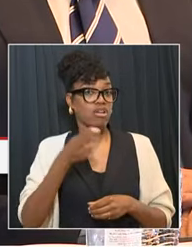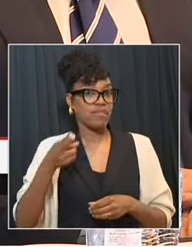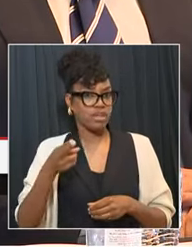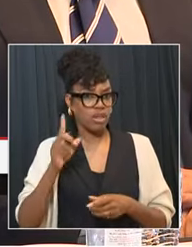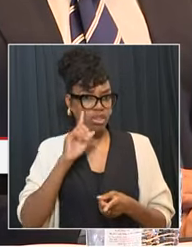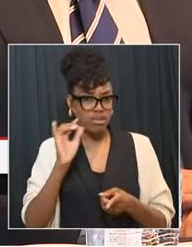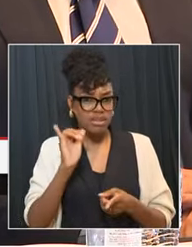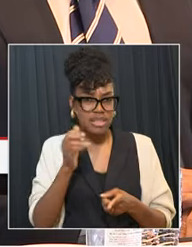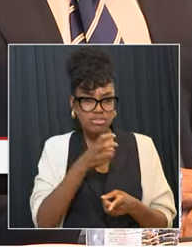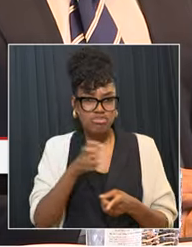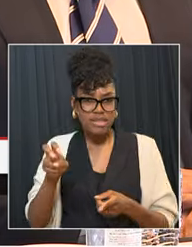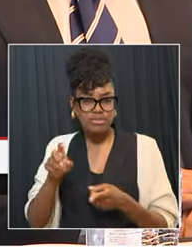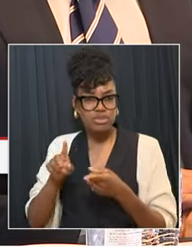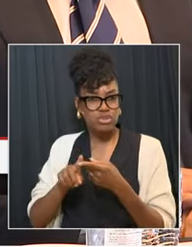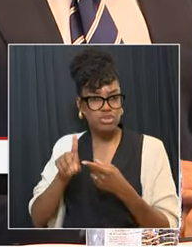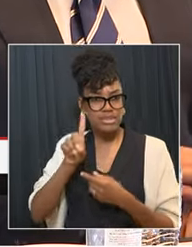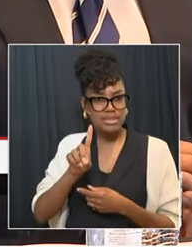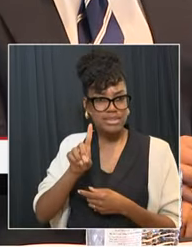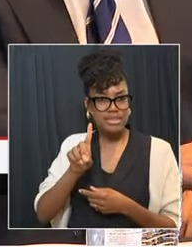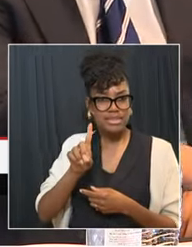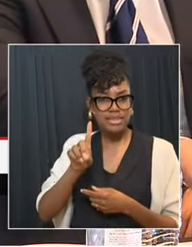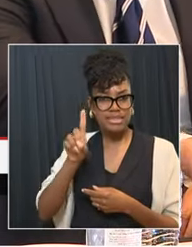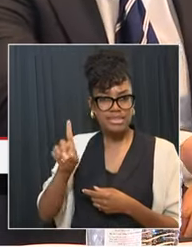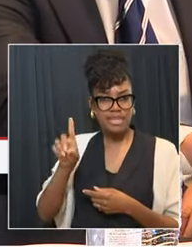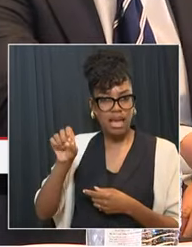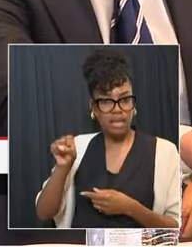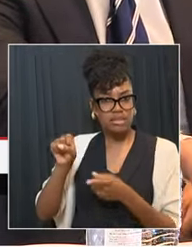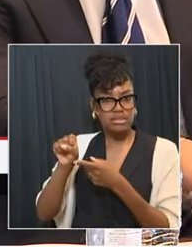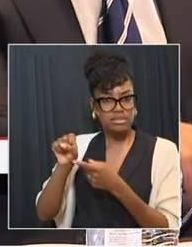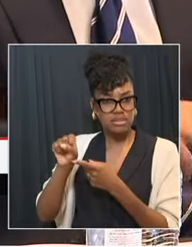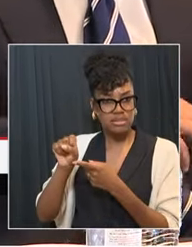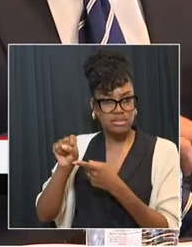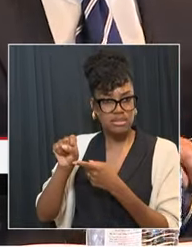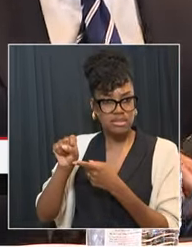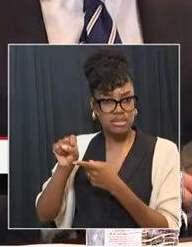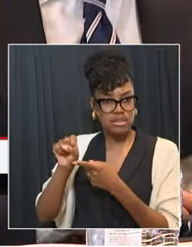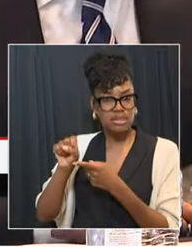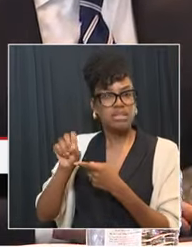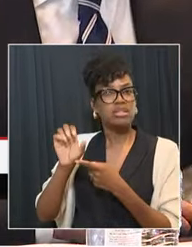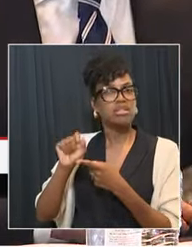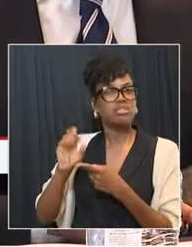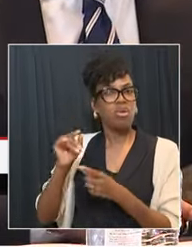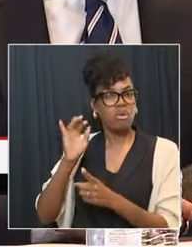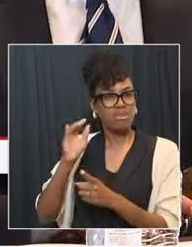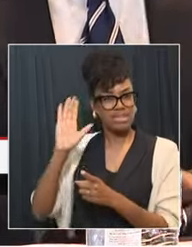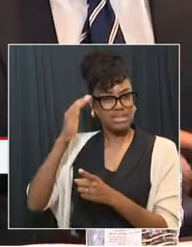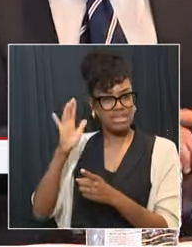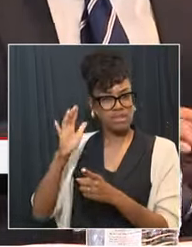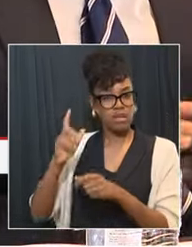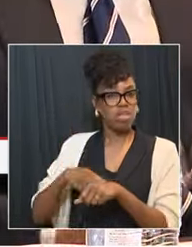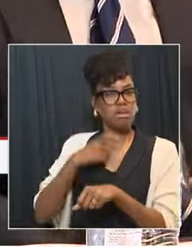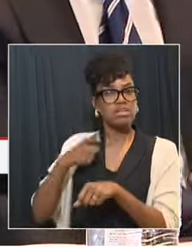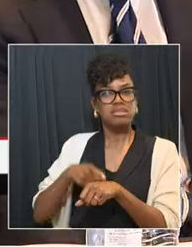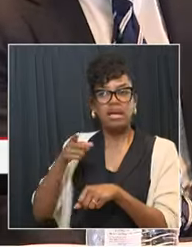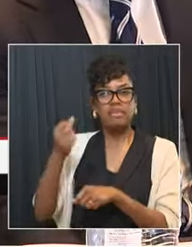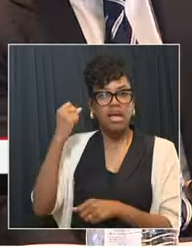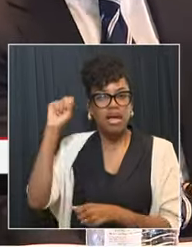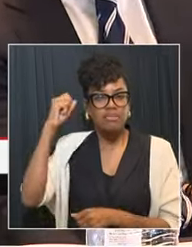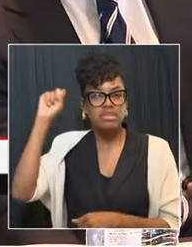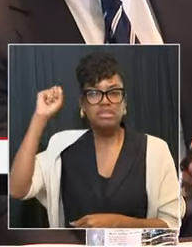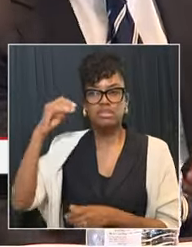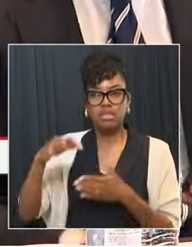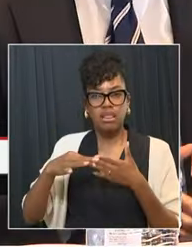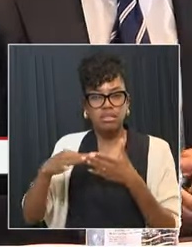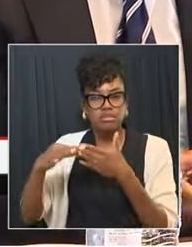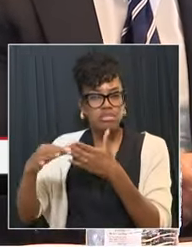it's transferred to DDS, and I'm wondering, sort of that office took a long time of advocacy and leadership, and so I just wonder what